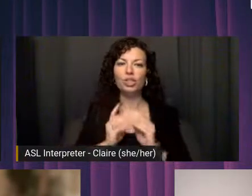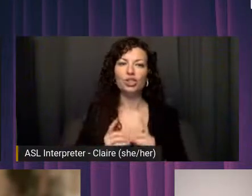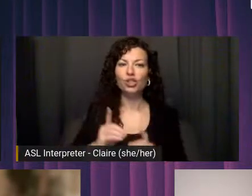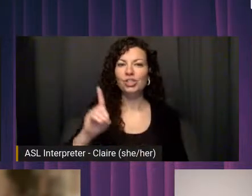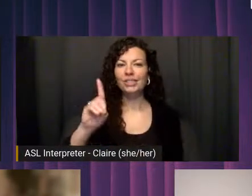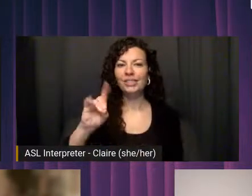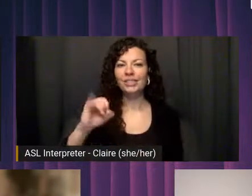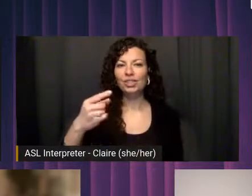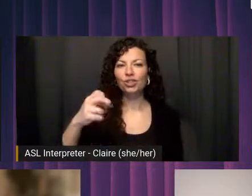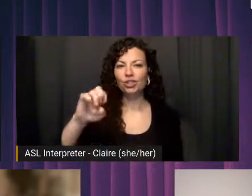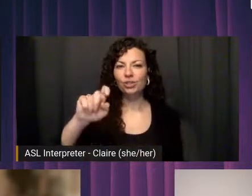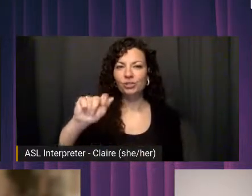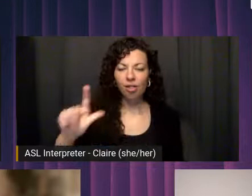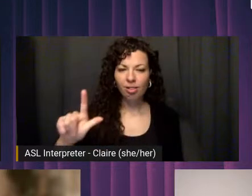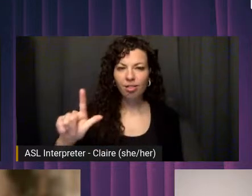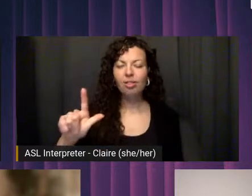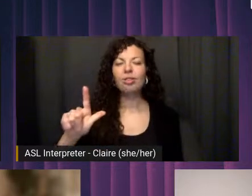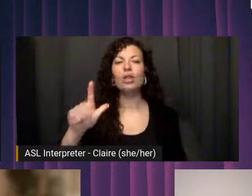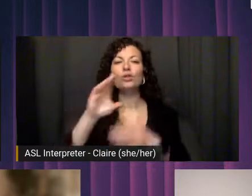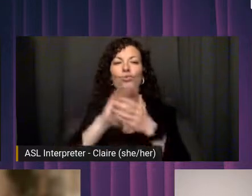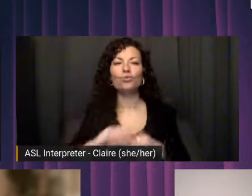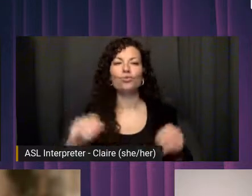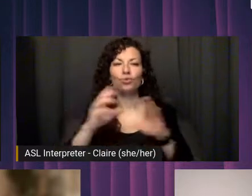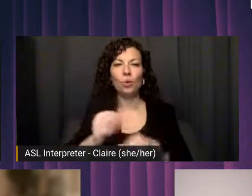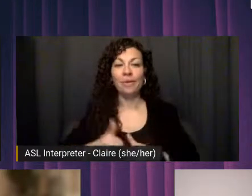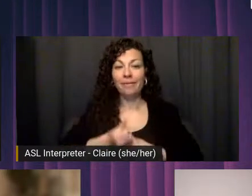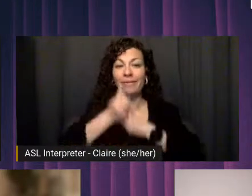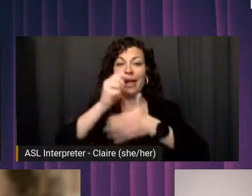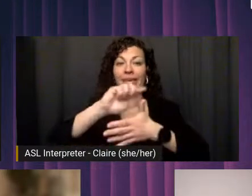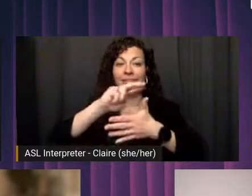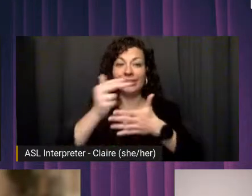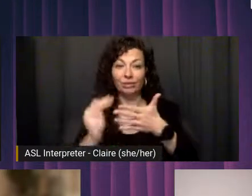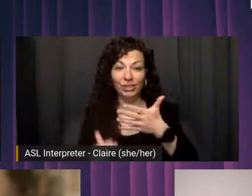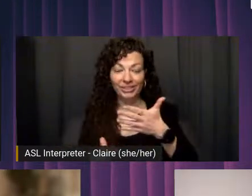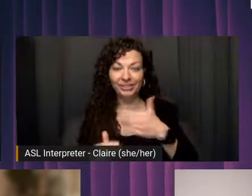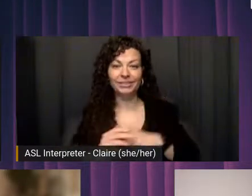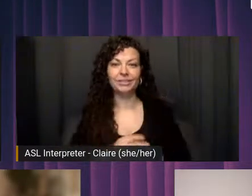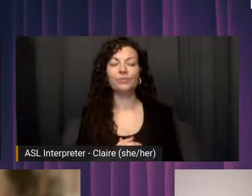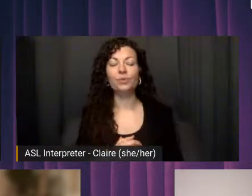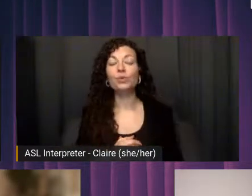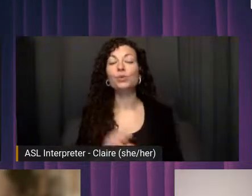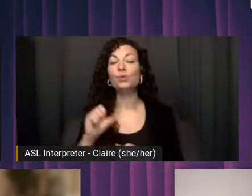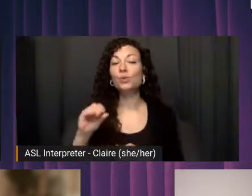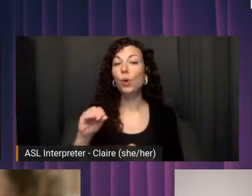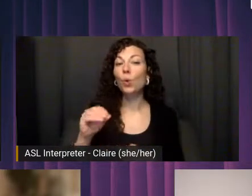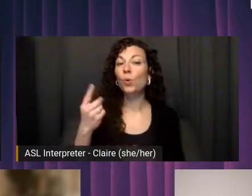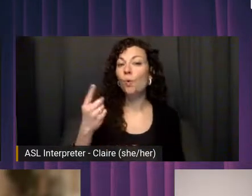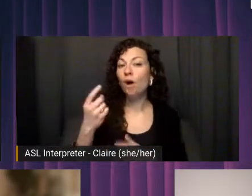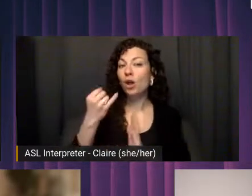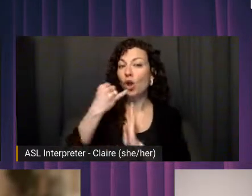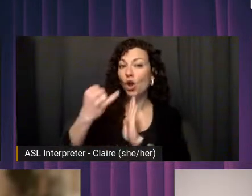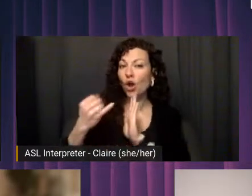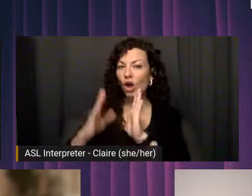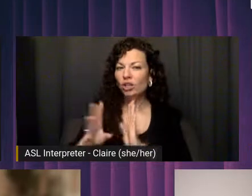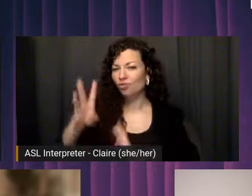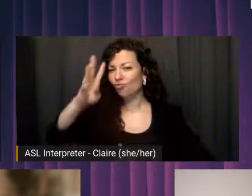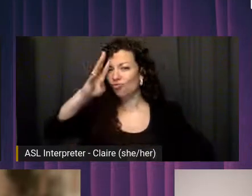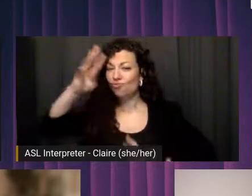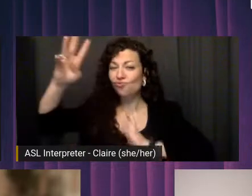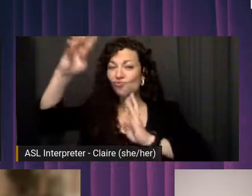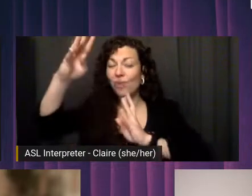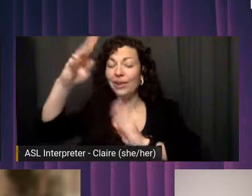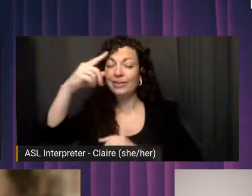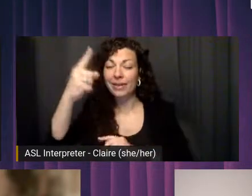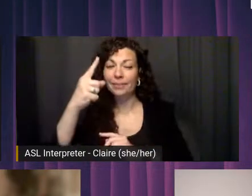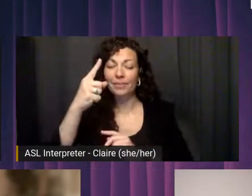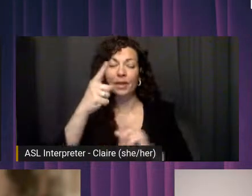create a short piece inspired by the research archives. I'm particularly excited to share